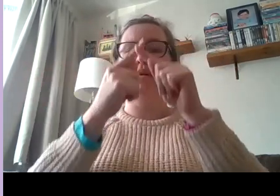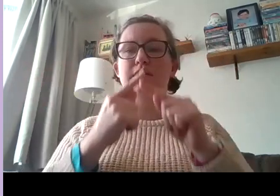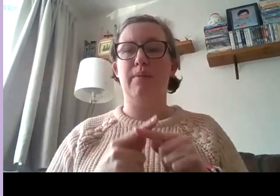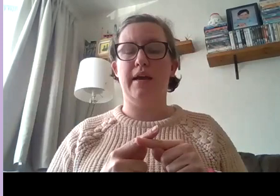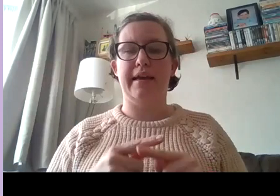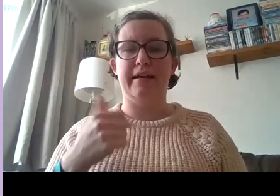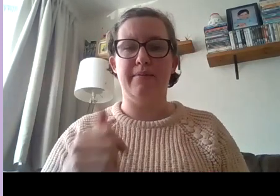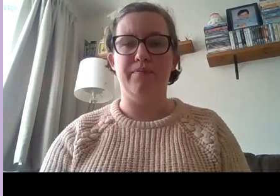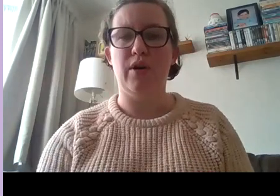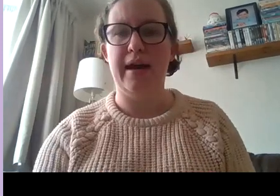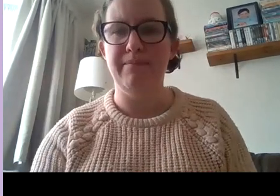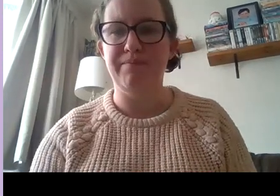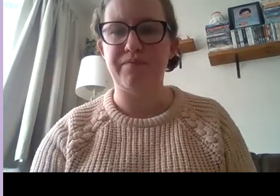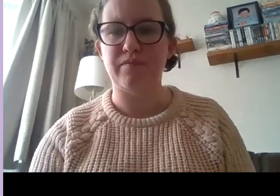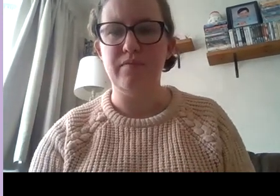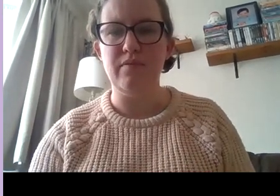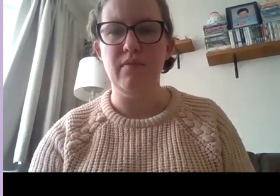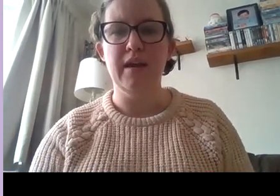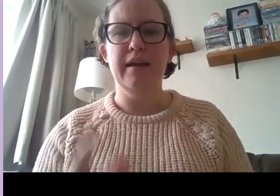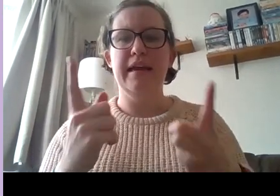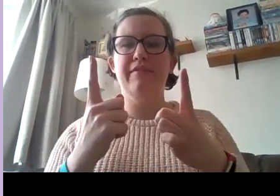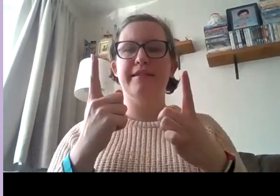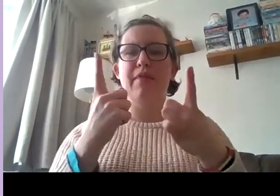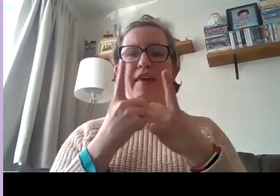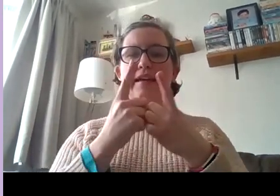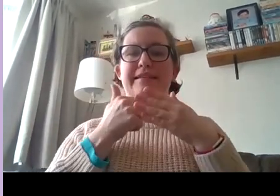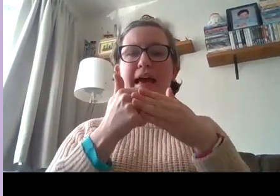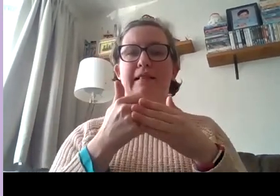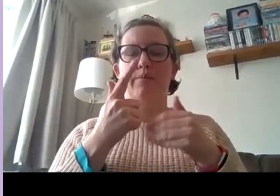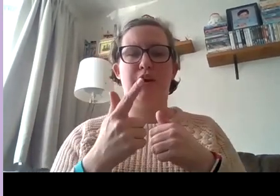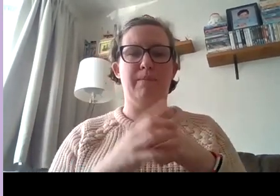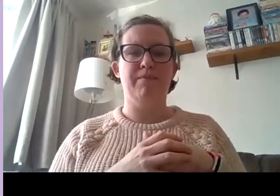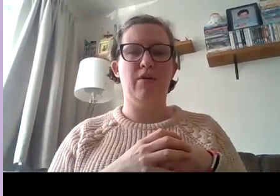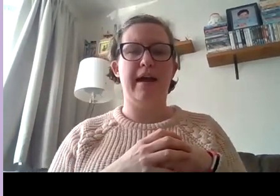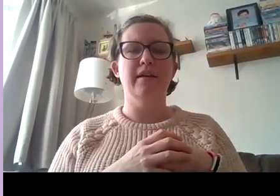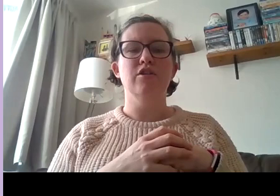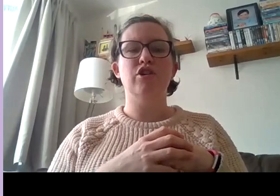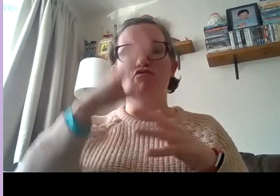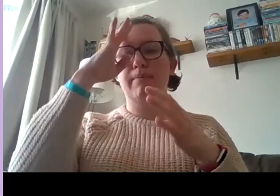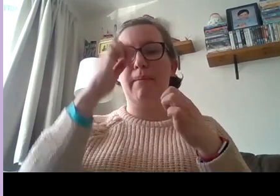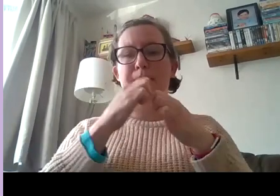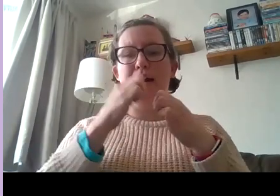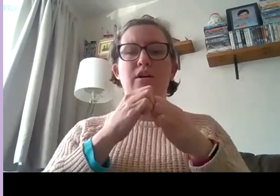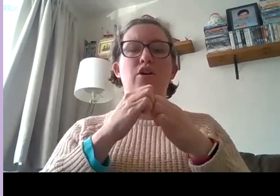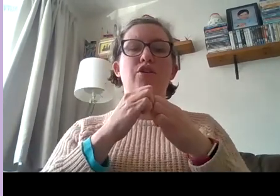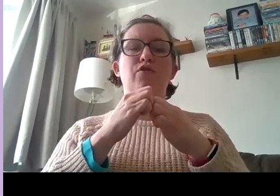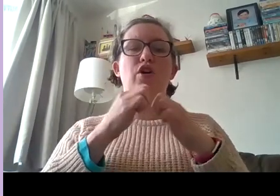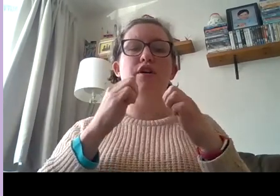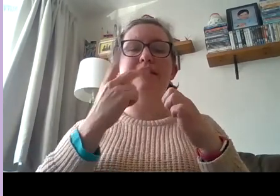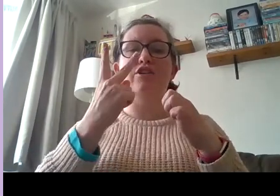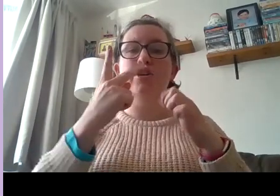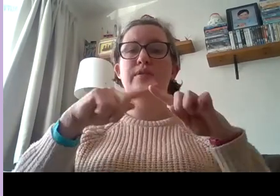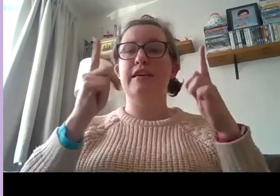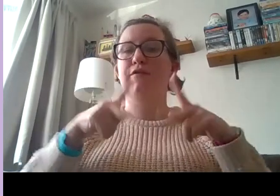with multiplying. Okay, here are some things to help you. Okay, so remember, you've